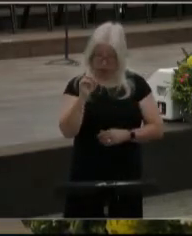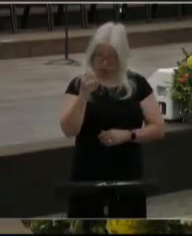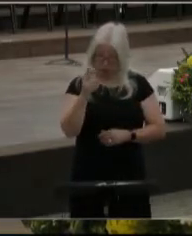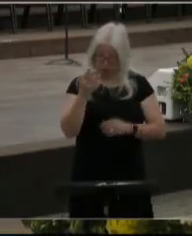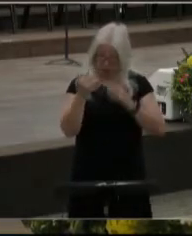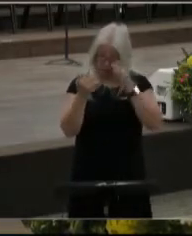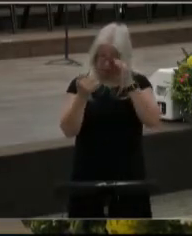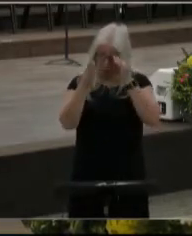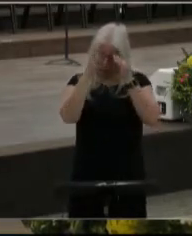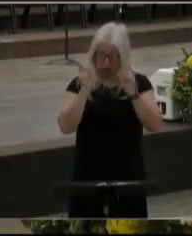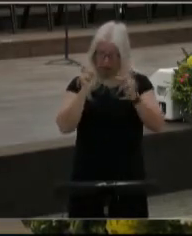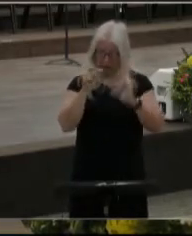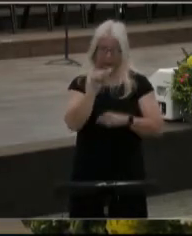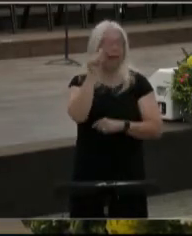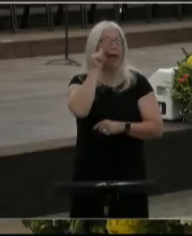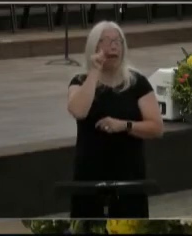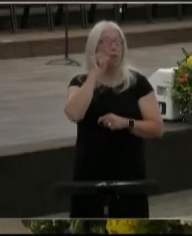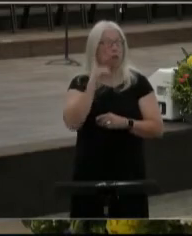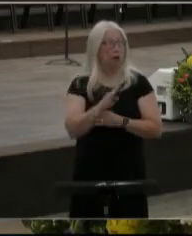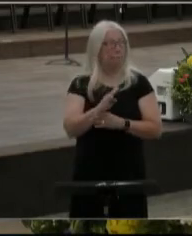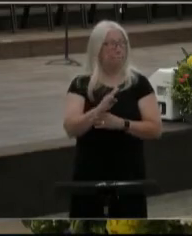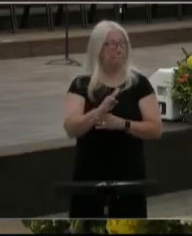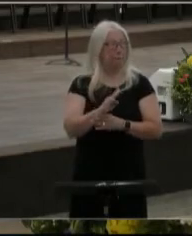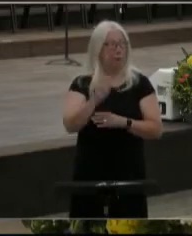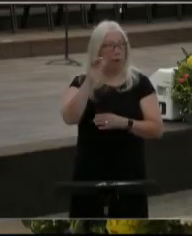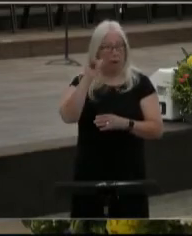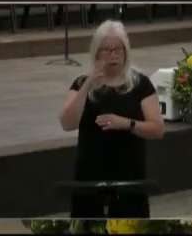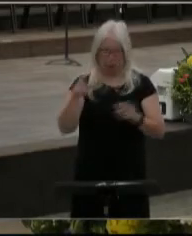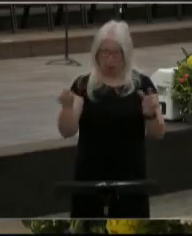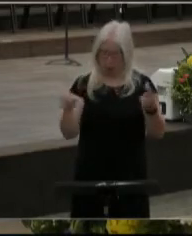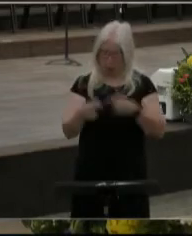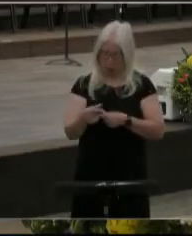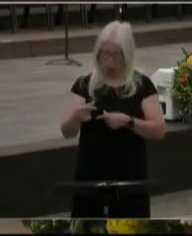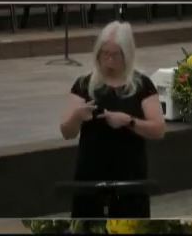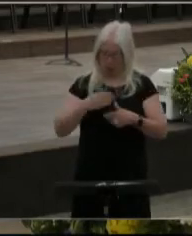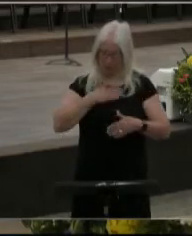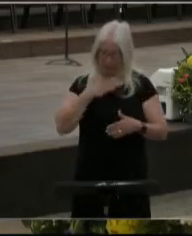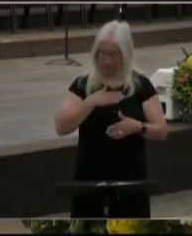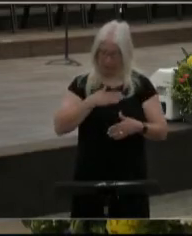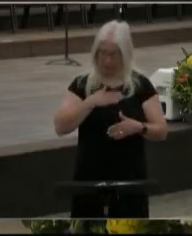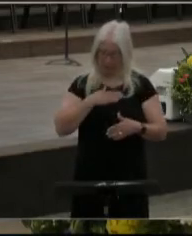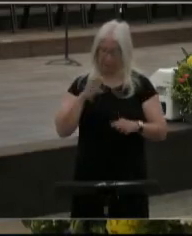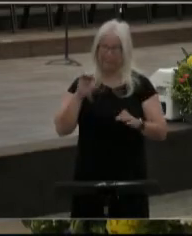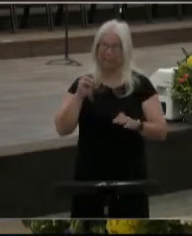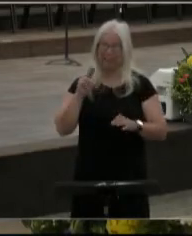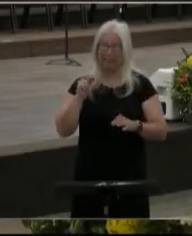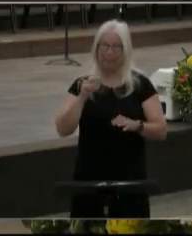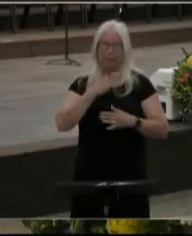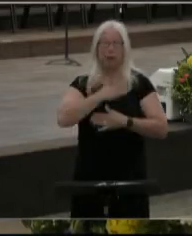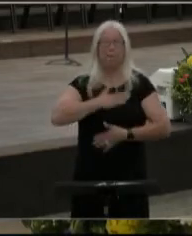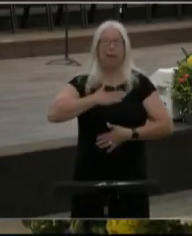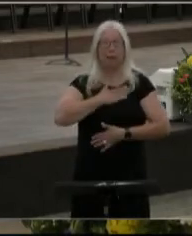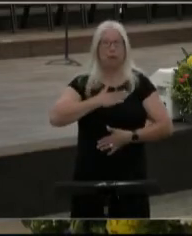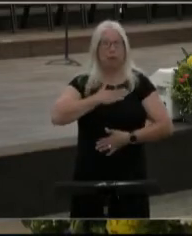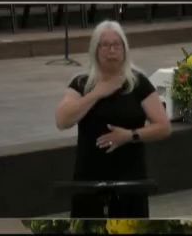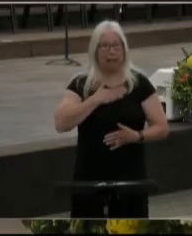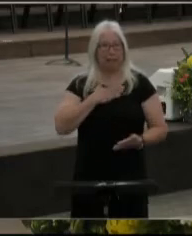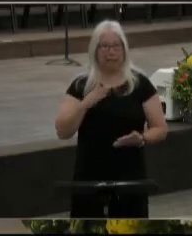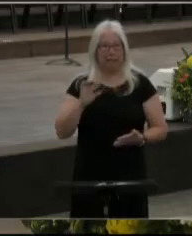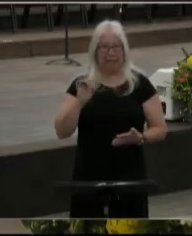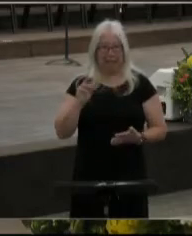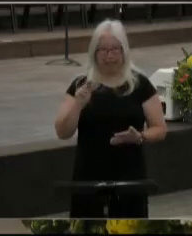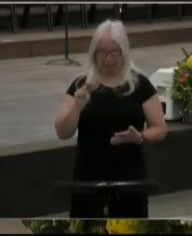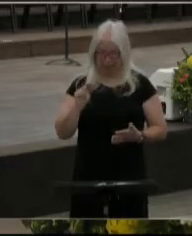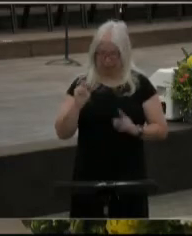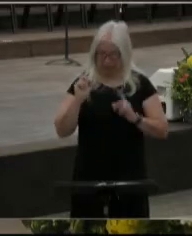God gave Adam a job. He gave him a job in the garden of delight. That's what Eden means. It means pleasure or delight. And